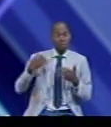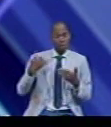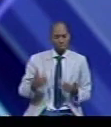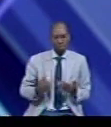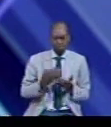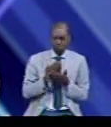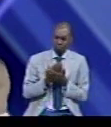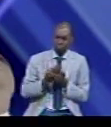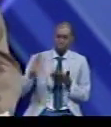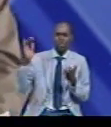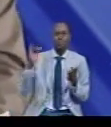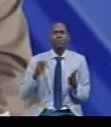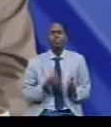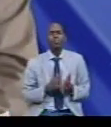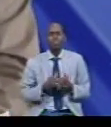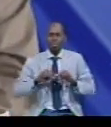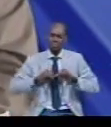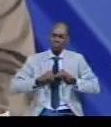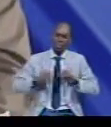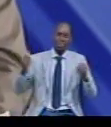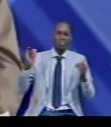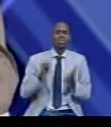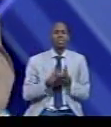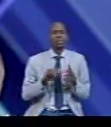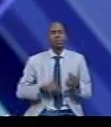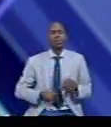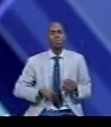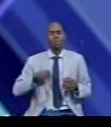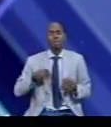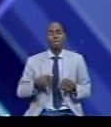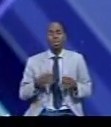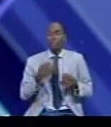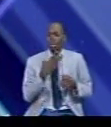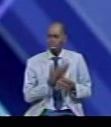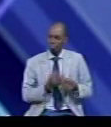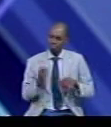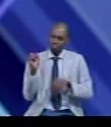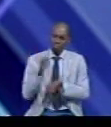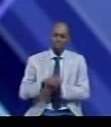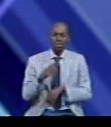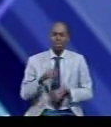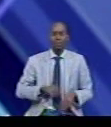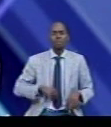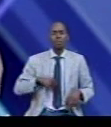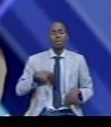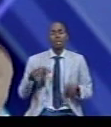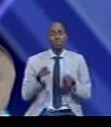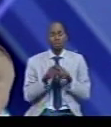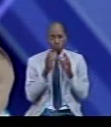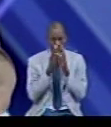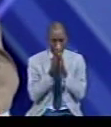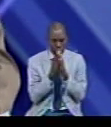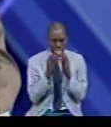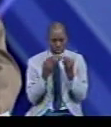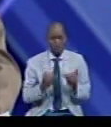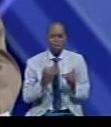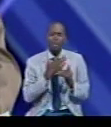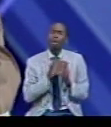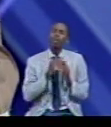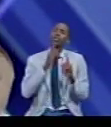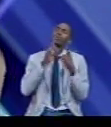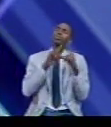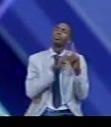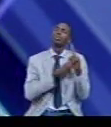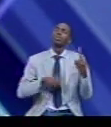Not only that, deny the pride. Therefore, defeat the pride. As you pray today and seek the face of God